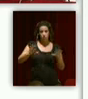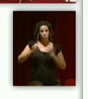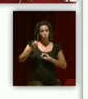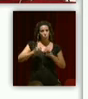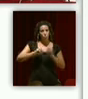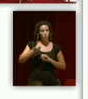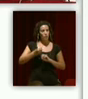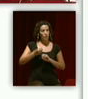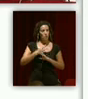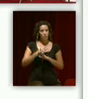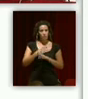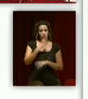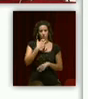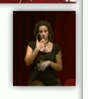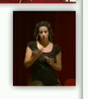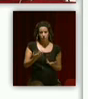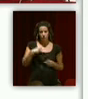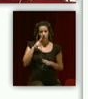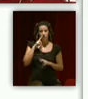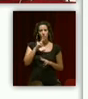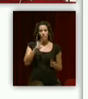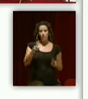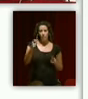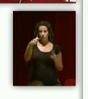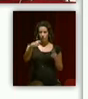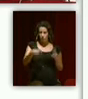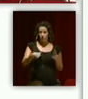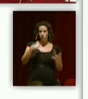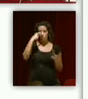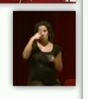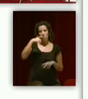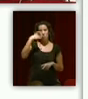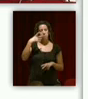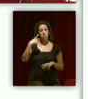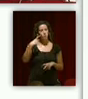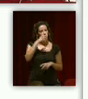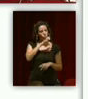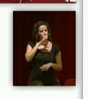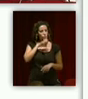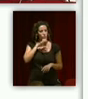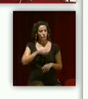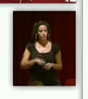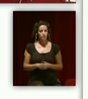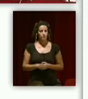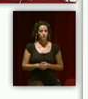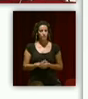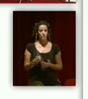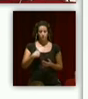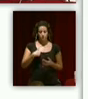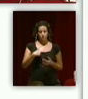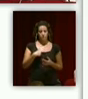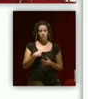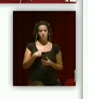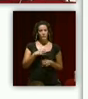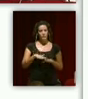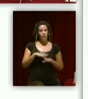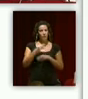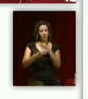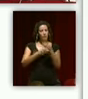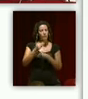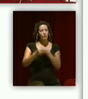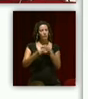People asking, can I do this with Google Play, for example? I read this all over the place, and that